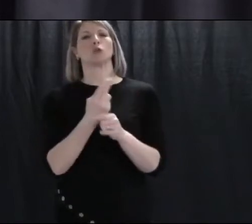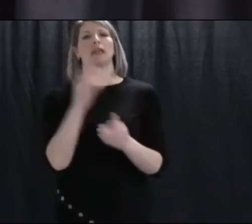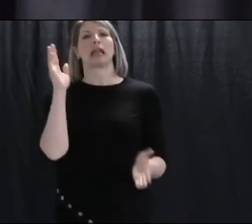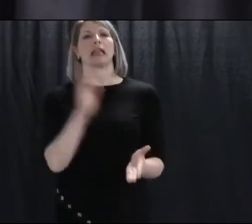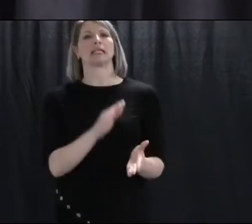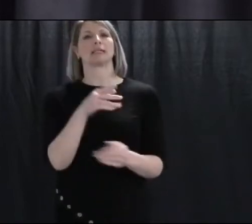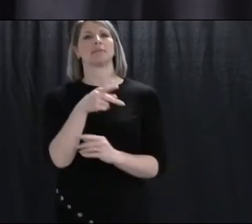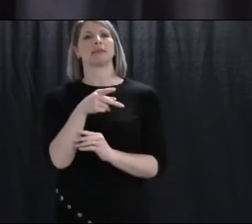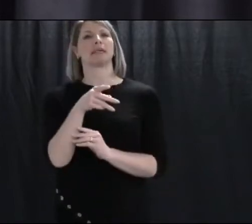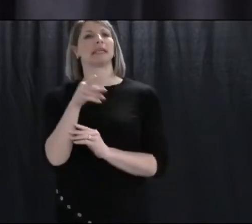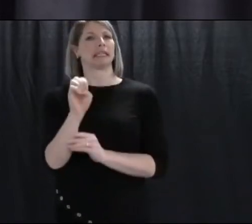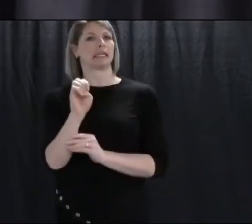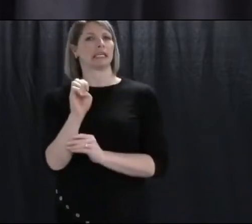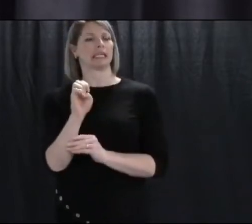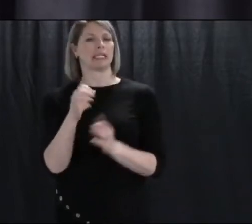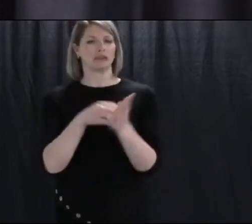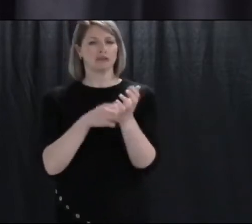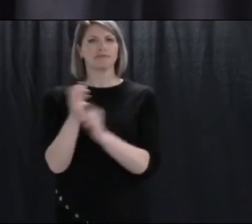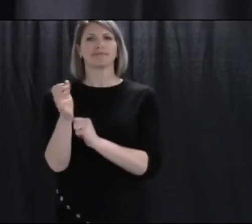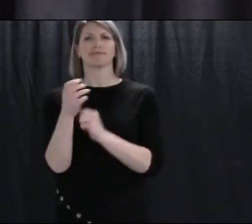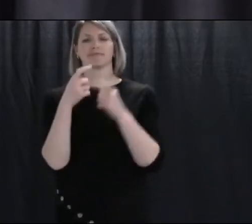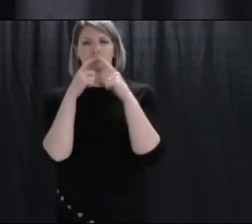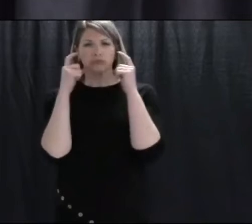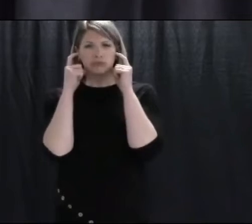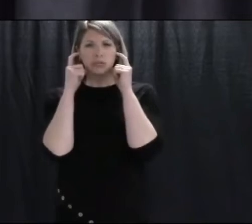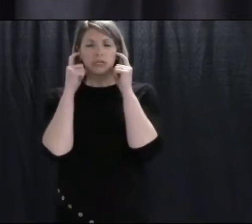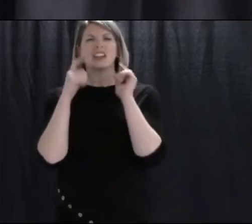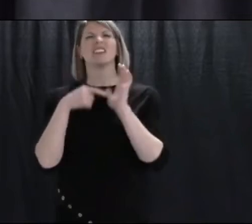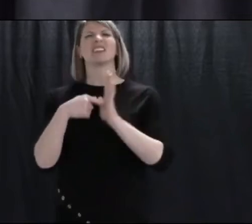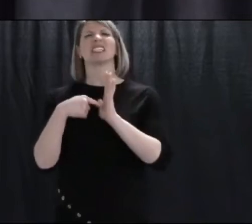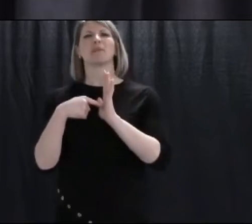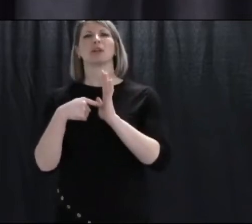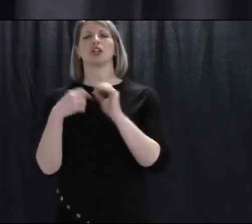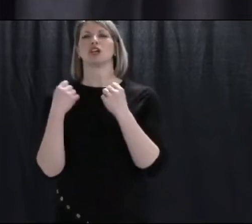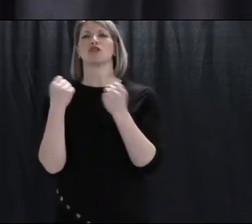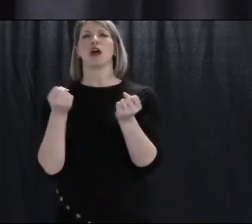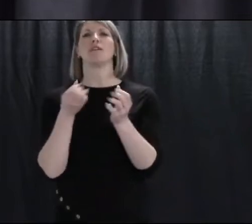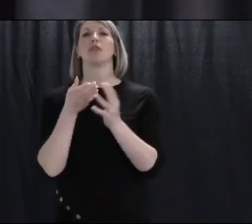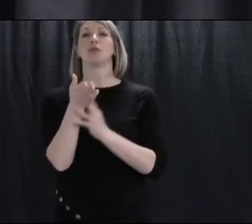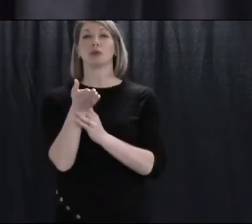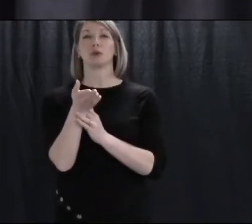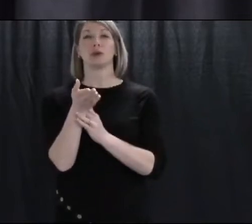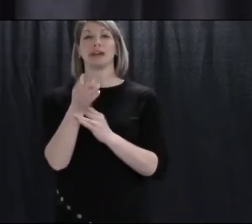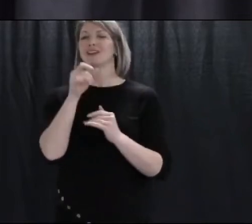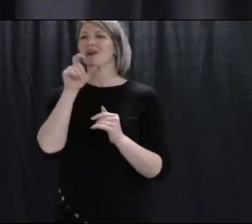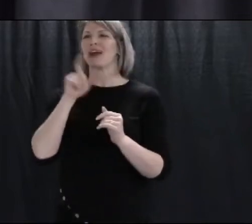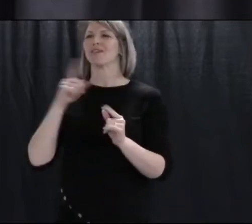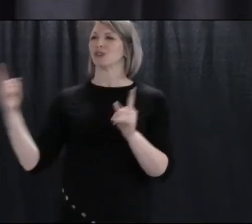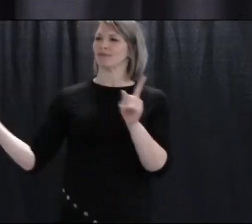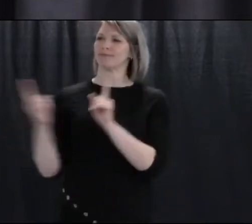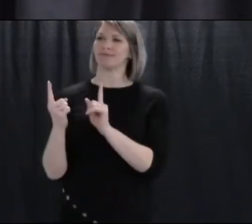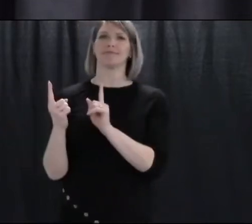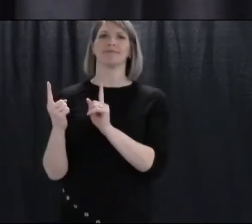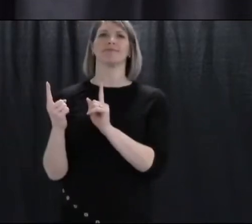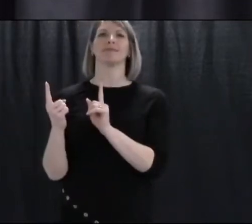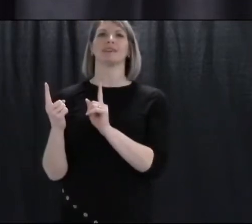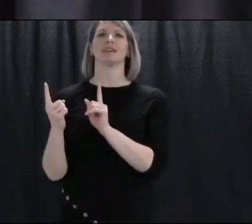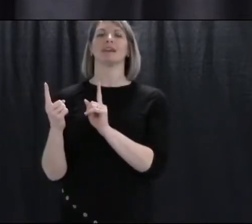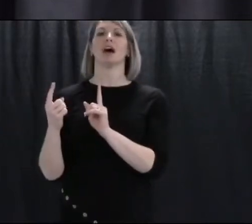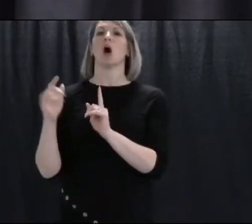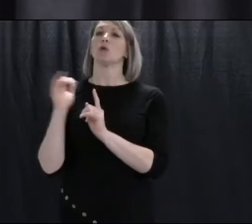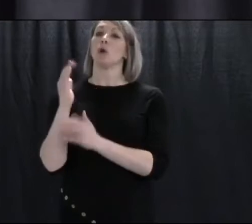PPE. So these drive-throughs allow for the bulk of the PPE an individual would wear to be